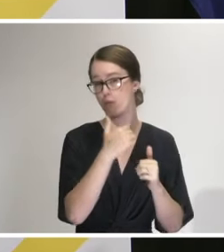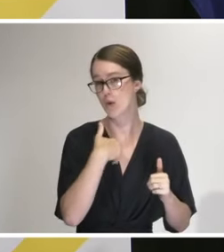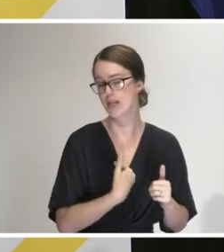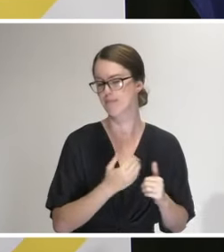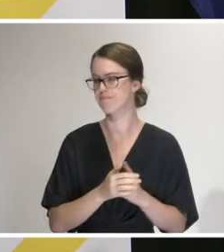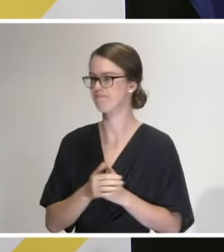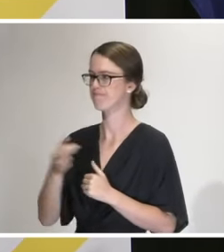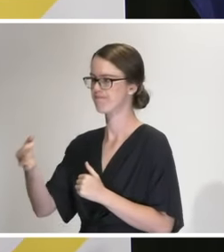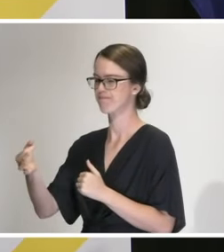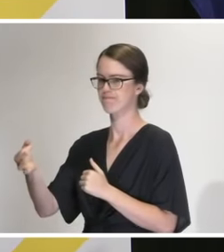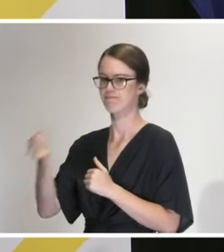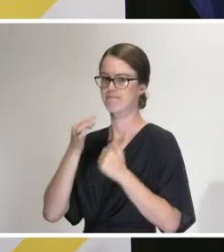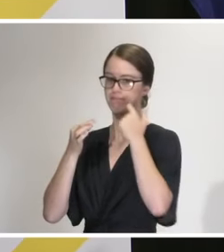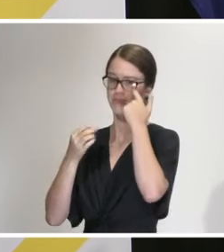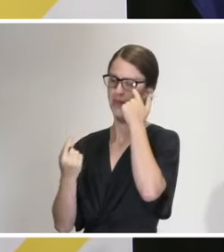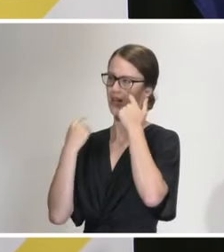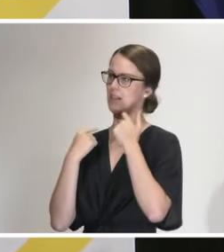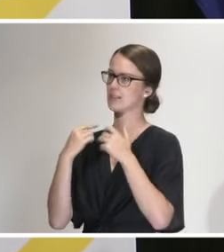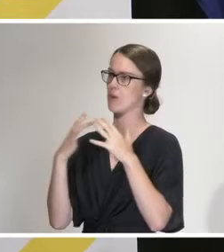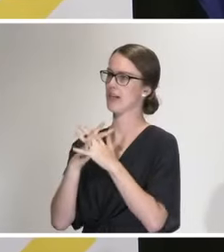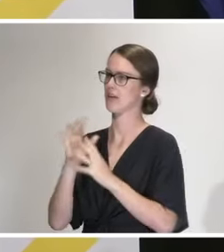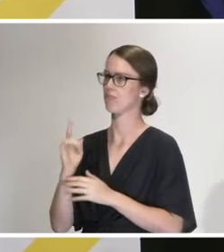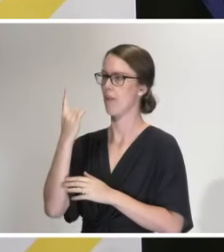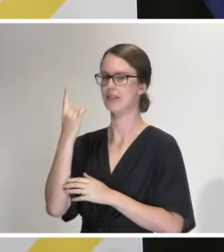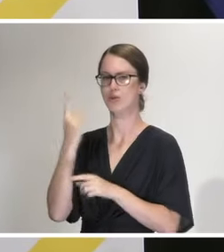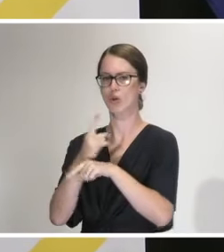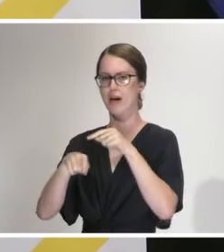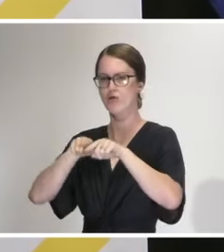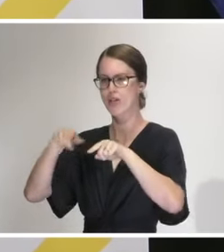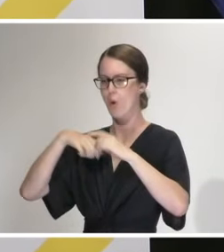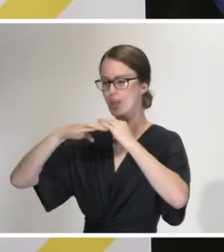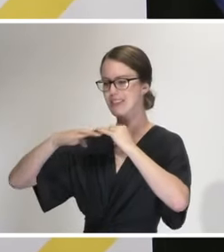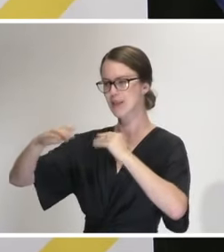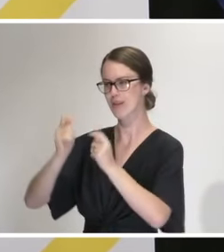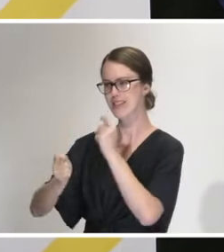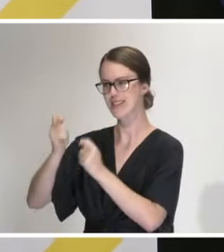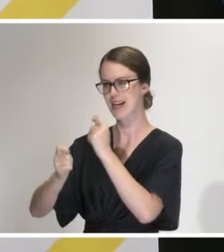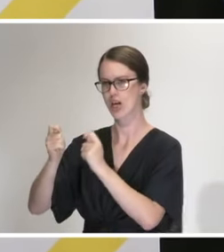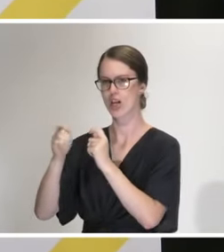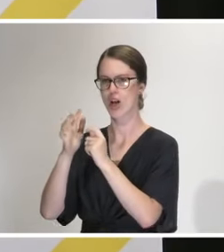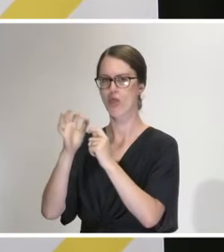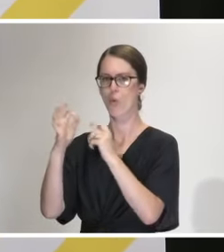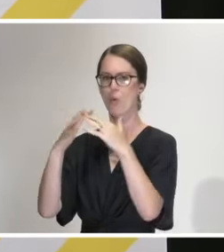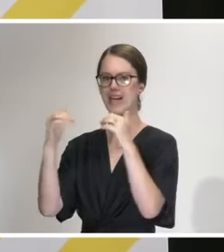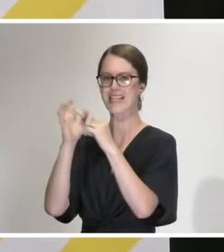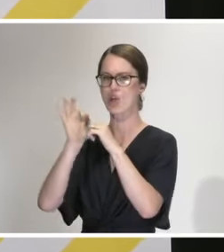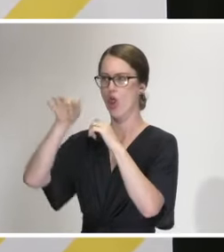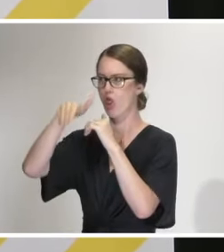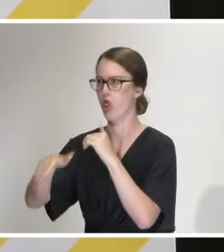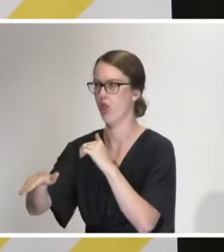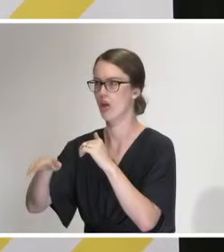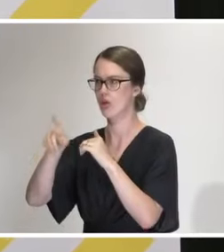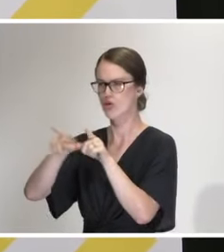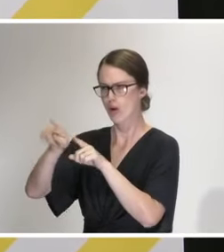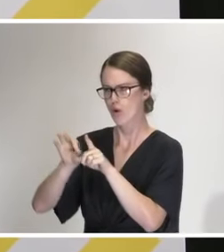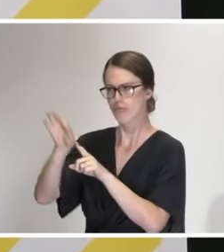weekend. The Prime Minister last week talked about trying to achieve more consistency around that. Has any work gone into trying to achieve that? Well, one